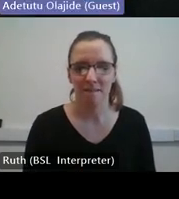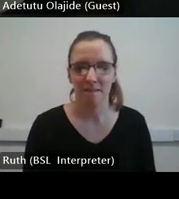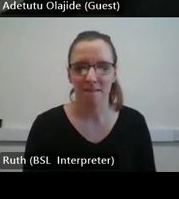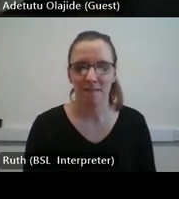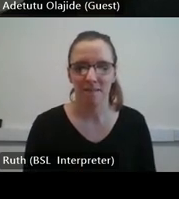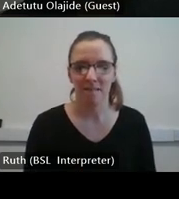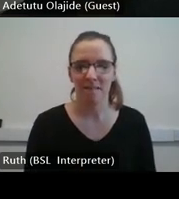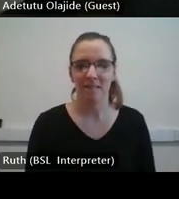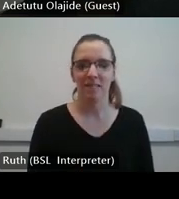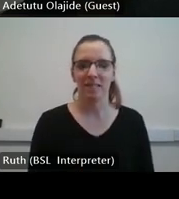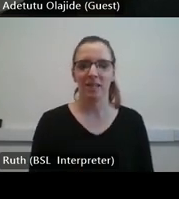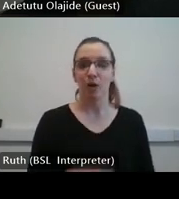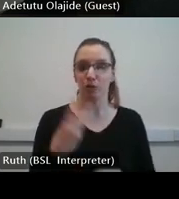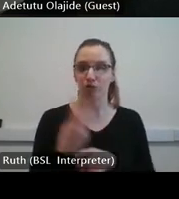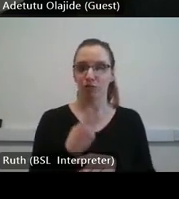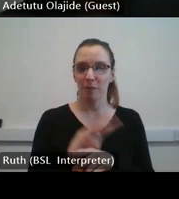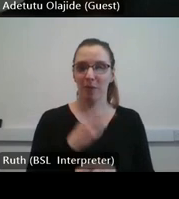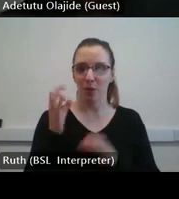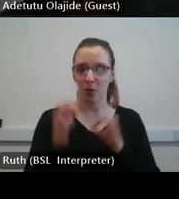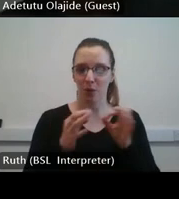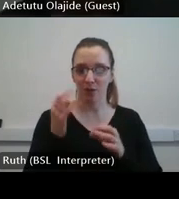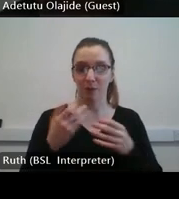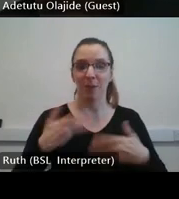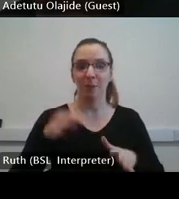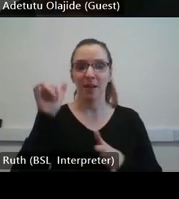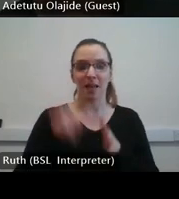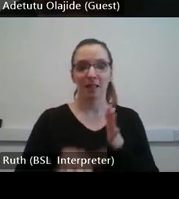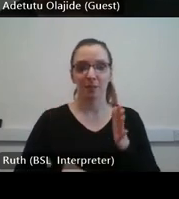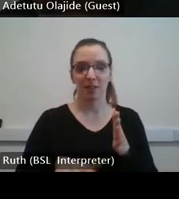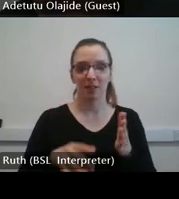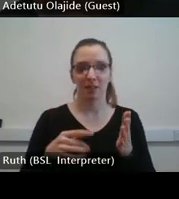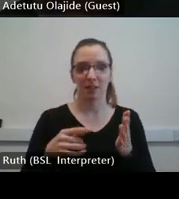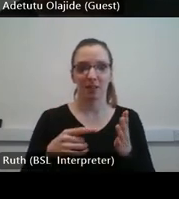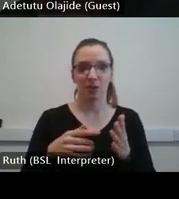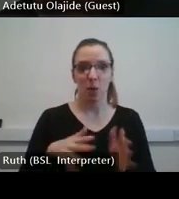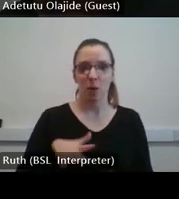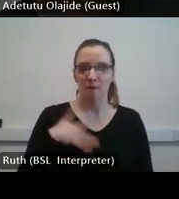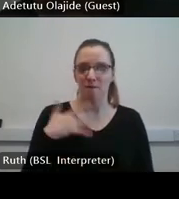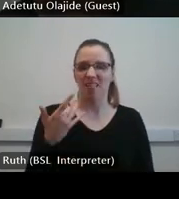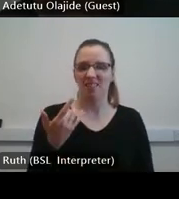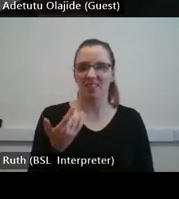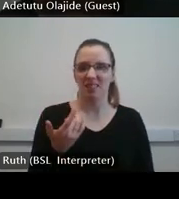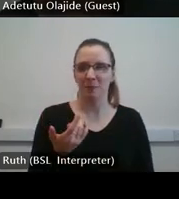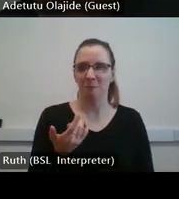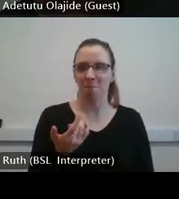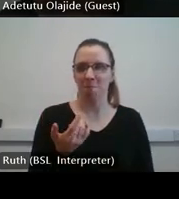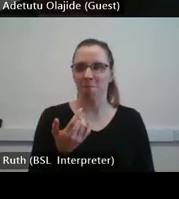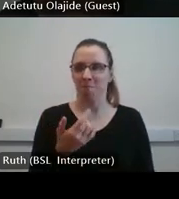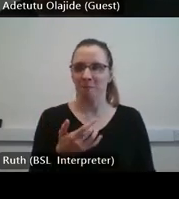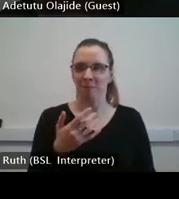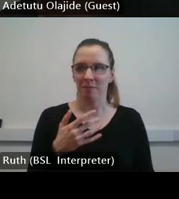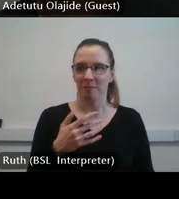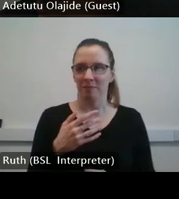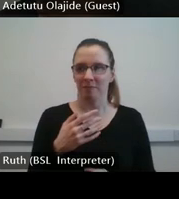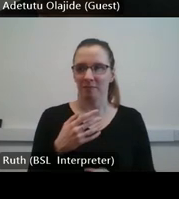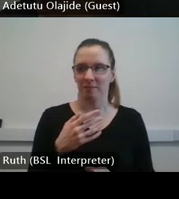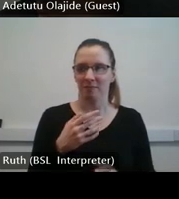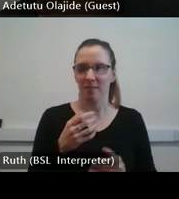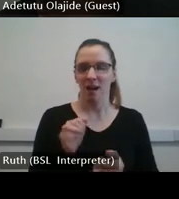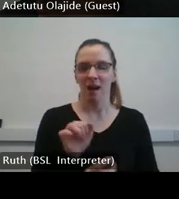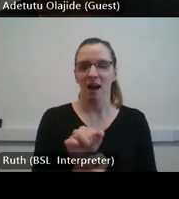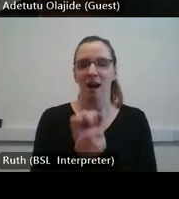So let me just rephrase the question. Have you ever experienced or felt you've been appointed to be a volunteer or engaged